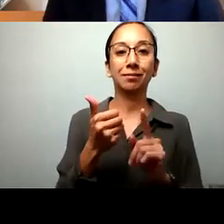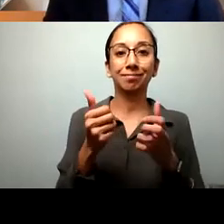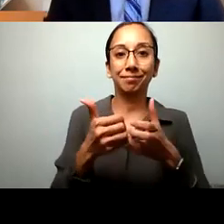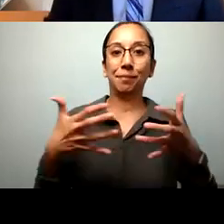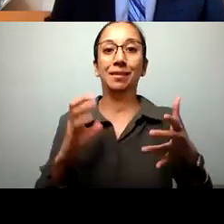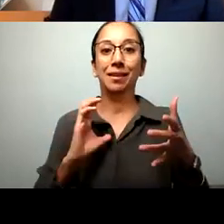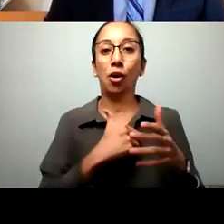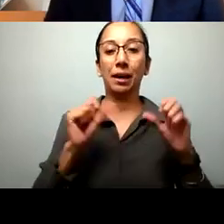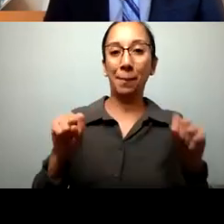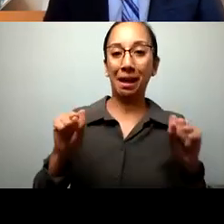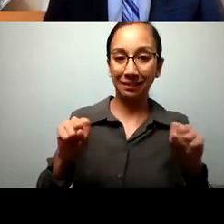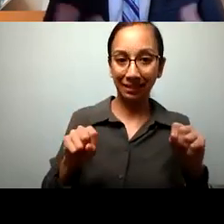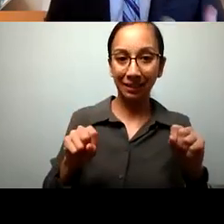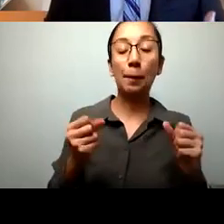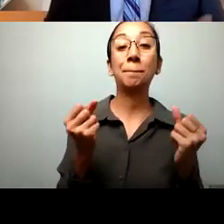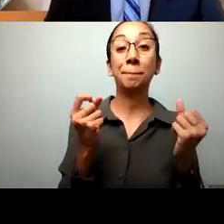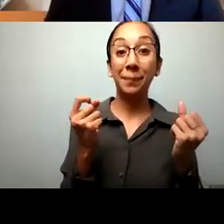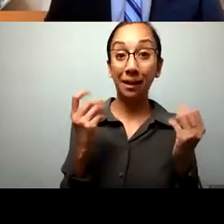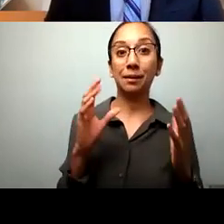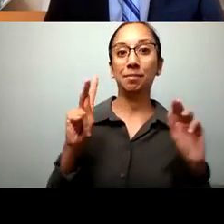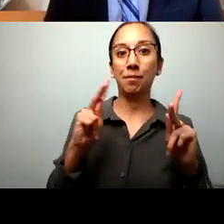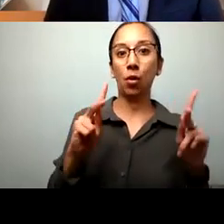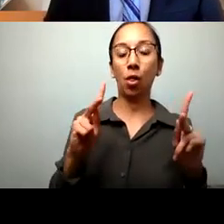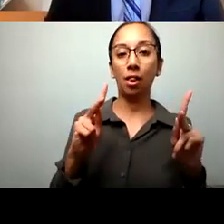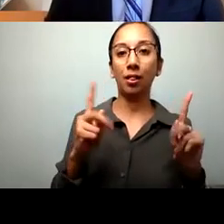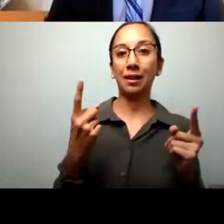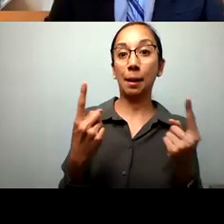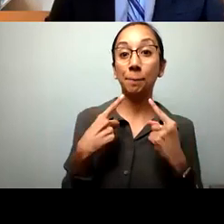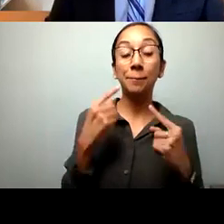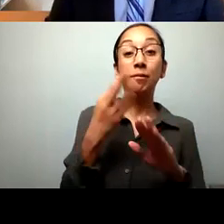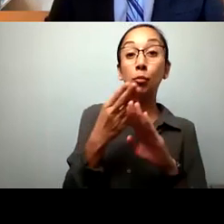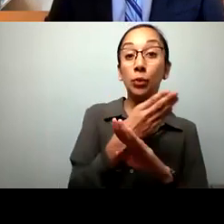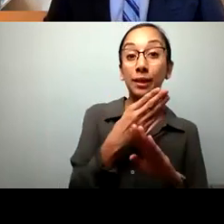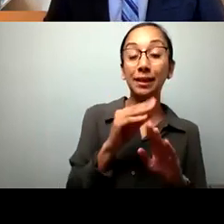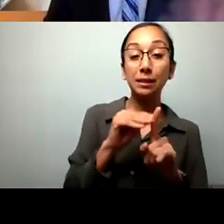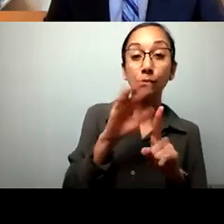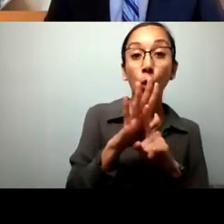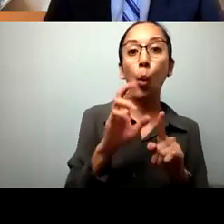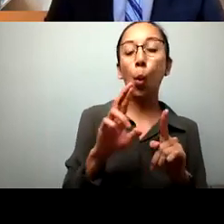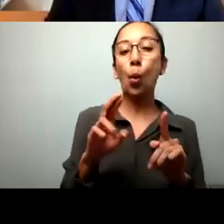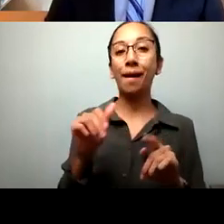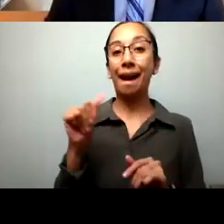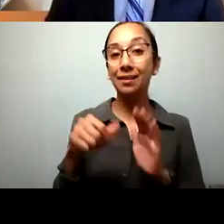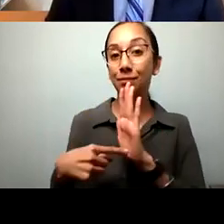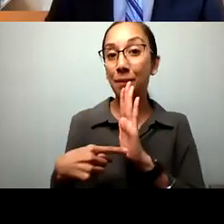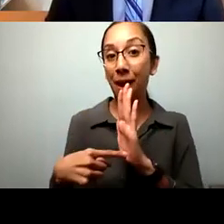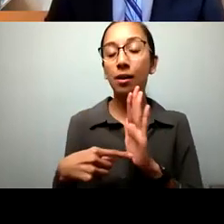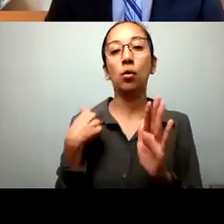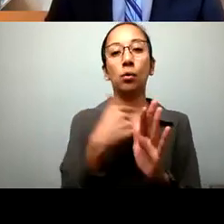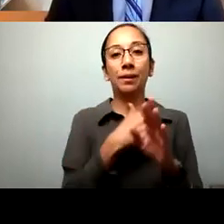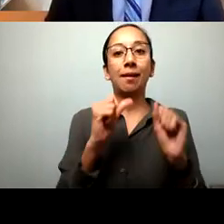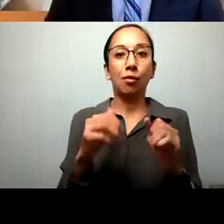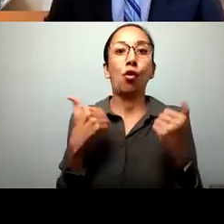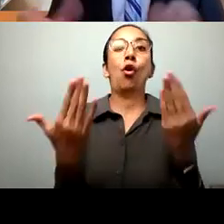have many of our people who come to us who may have been pre-exposed or may be symptomatic. We have an opportunity now to offer that kind of